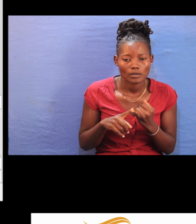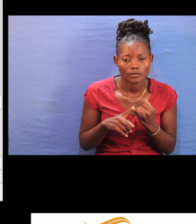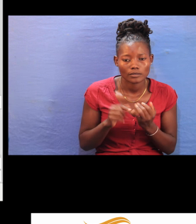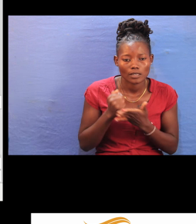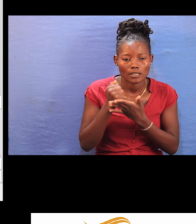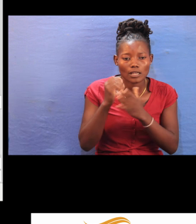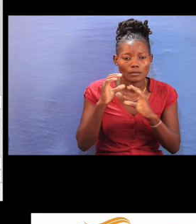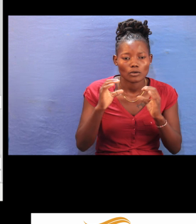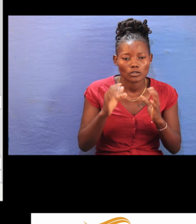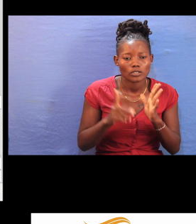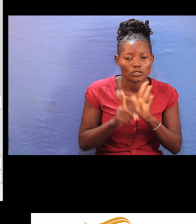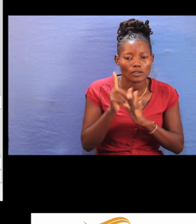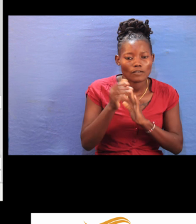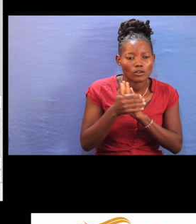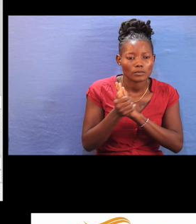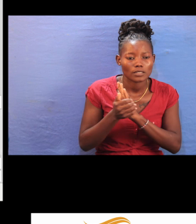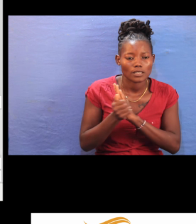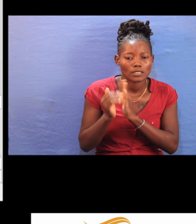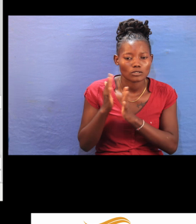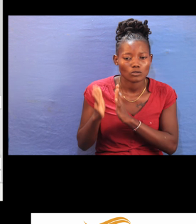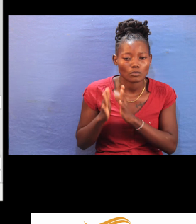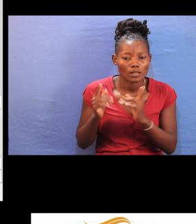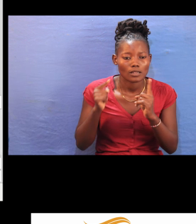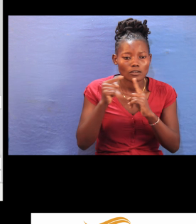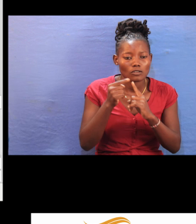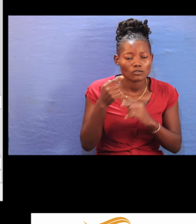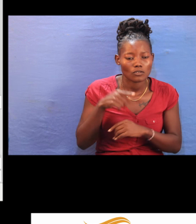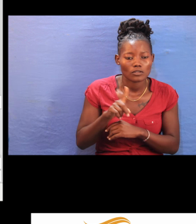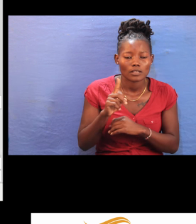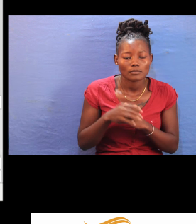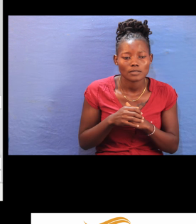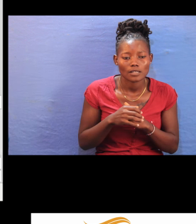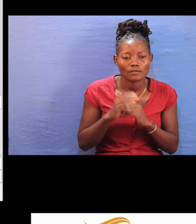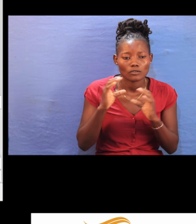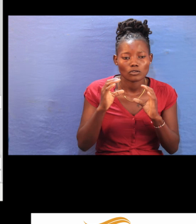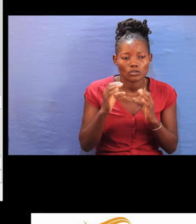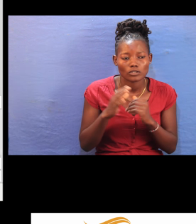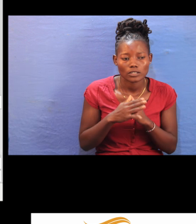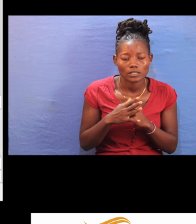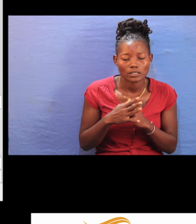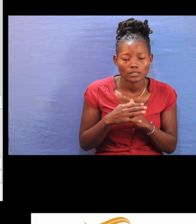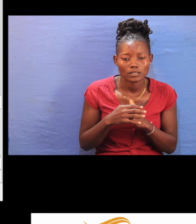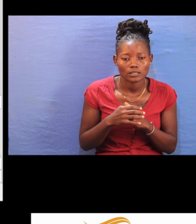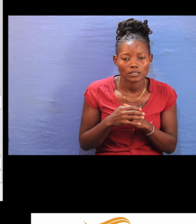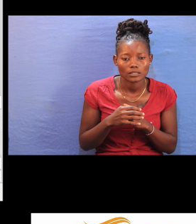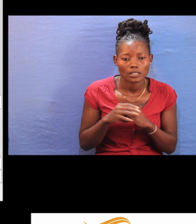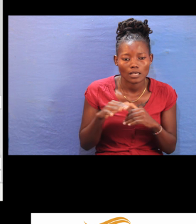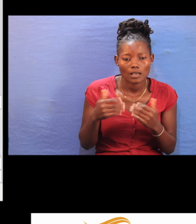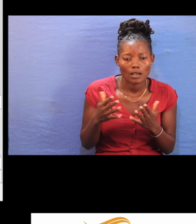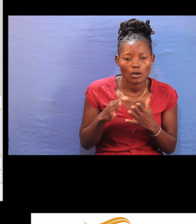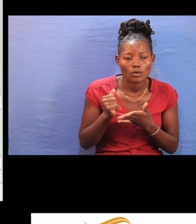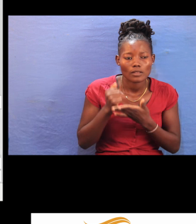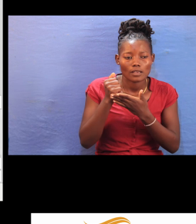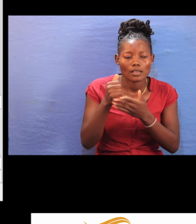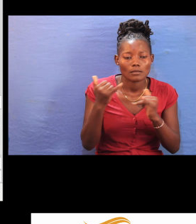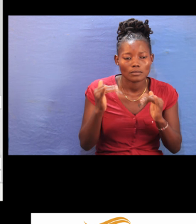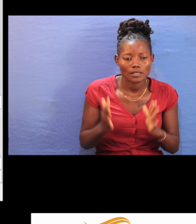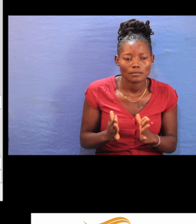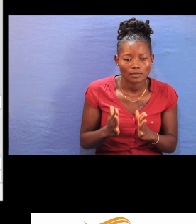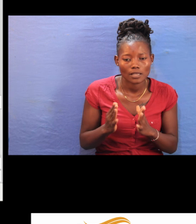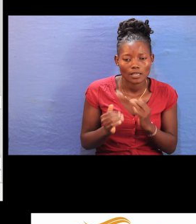coaches develop skills to set goals for themselves. So the coaches need to not only help the athletes, which